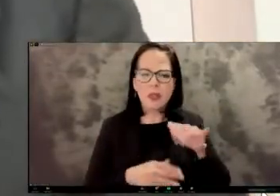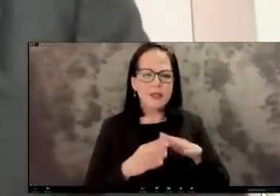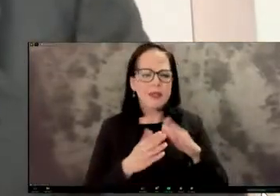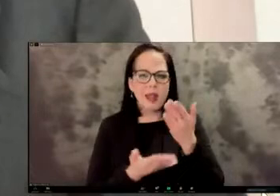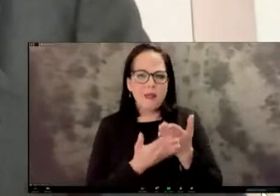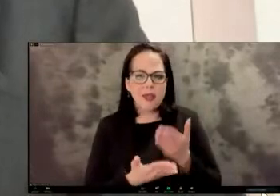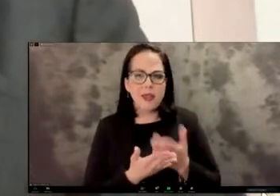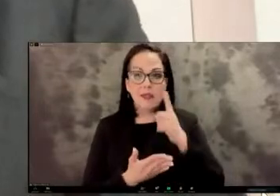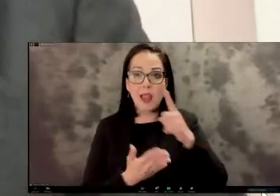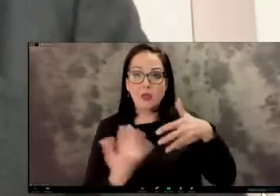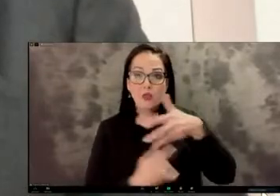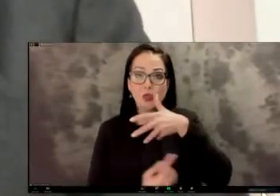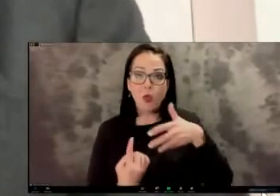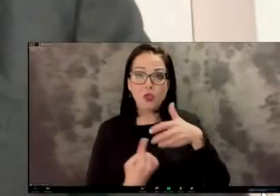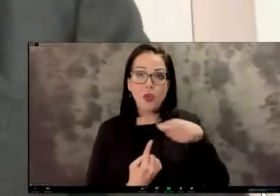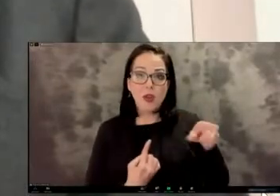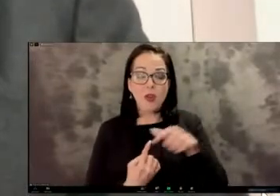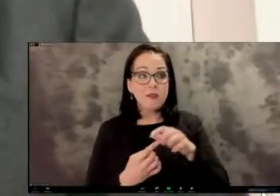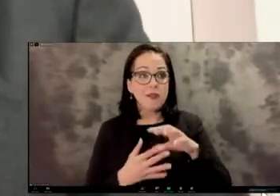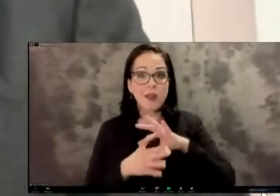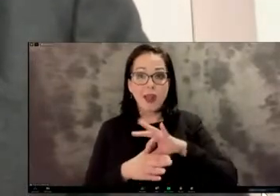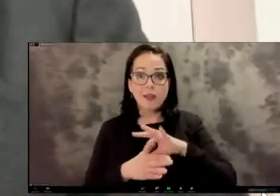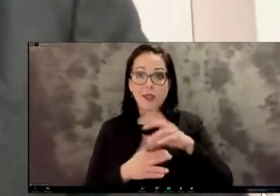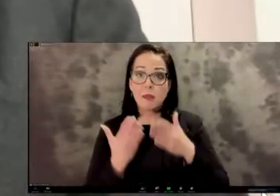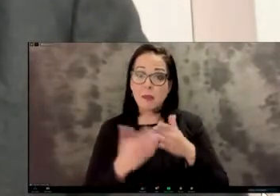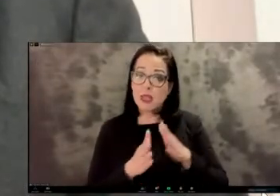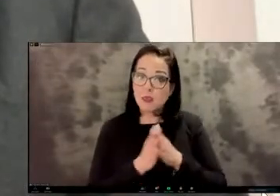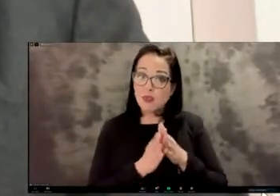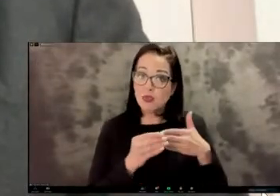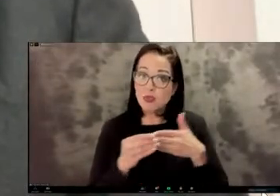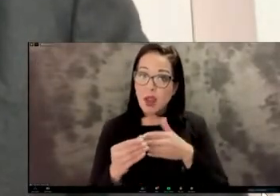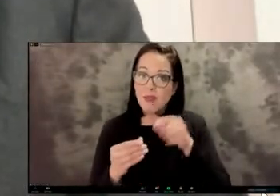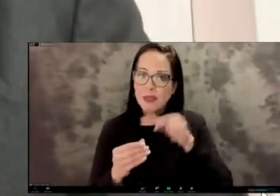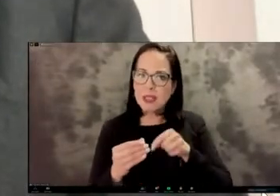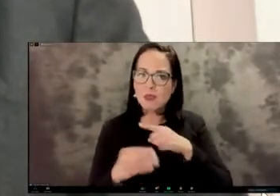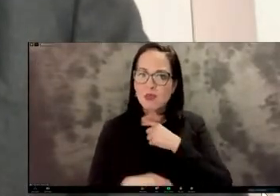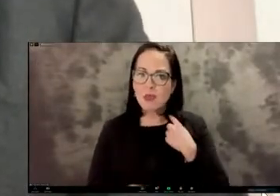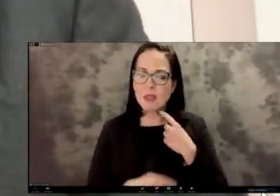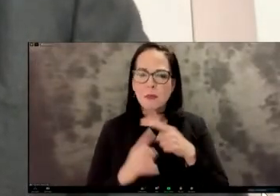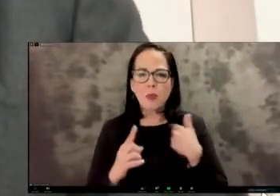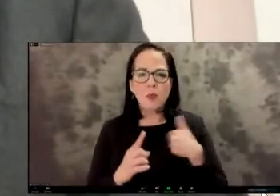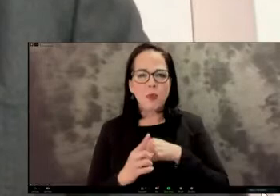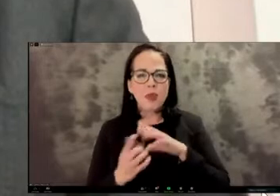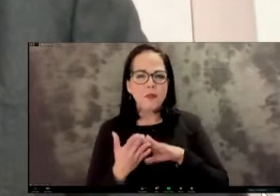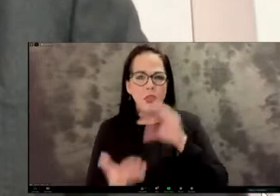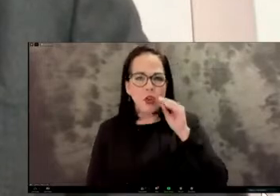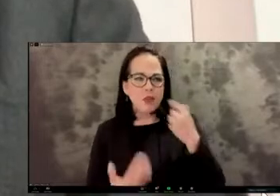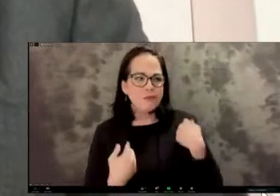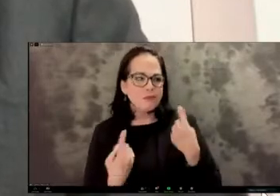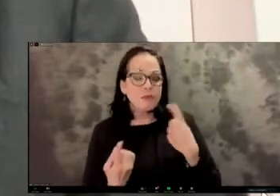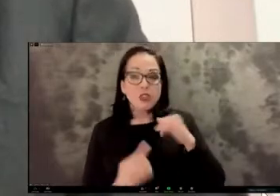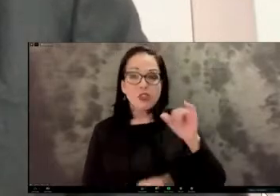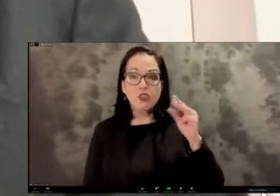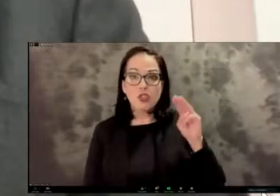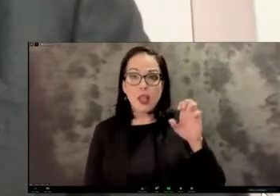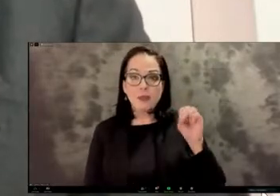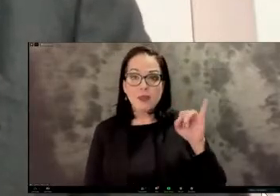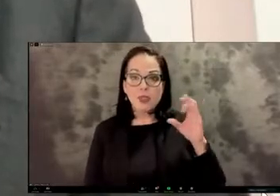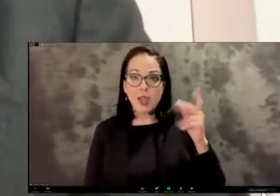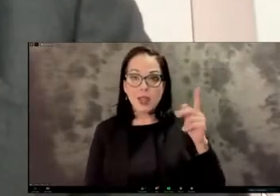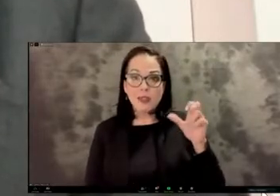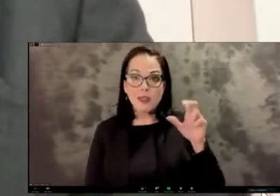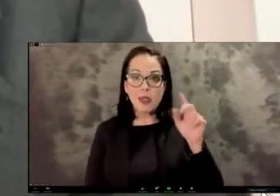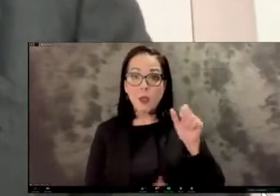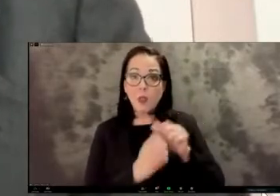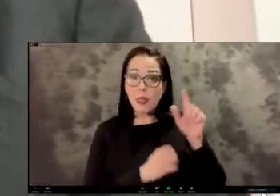risks. However, I would say what we have found I was involved with James Jackson and other researchers at Michigan